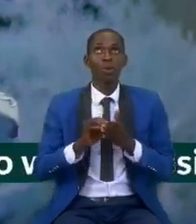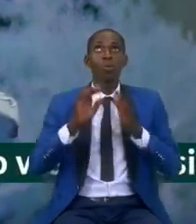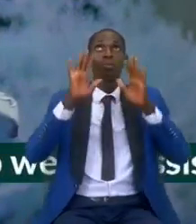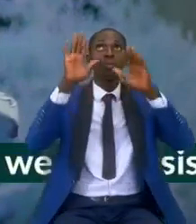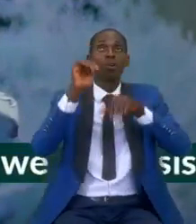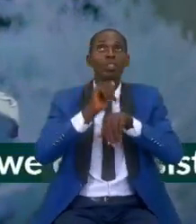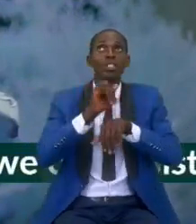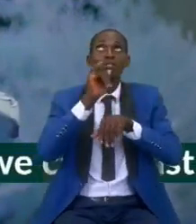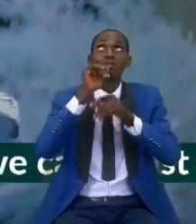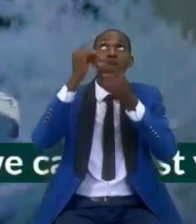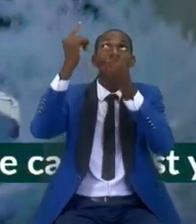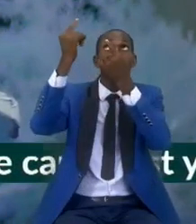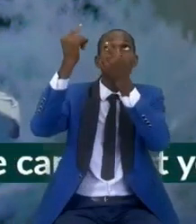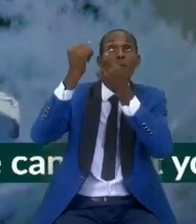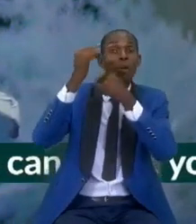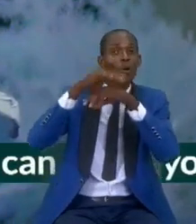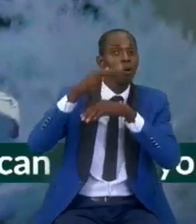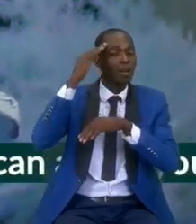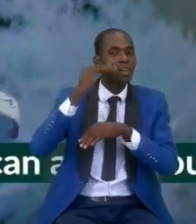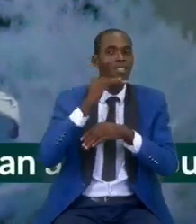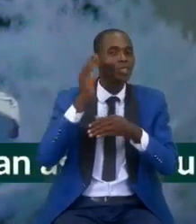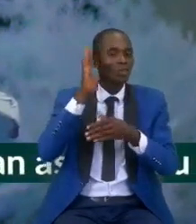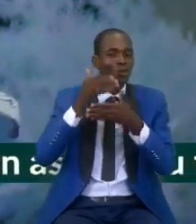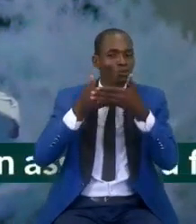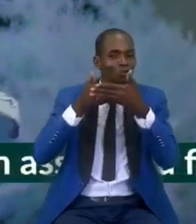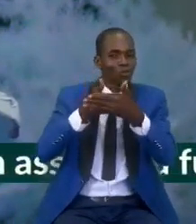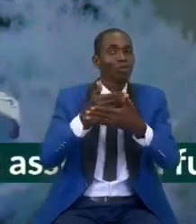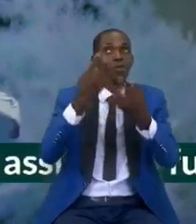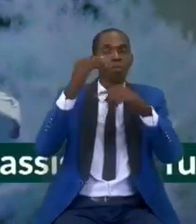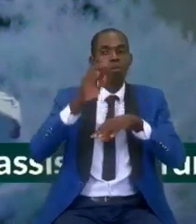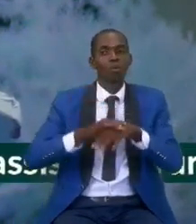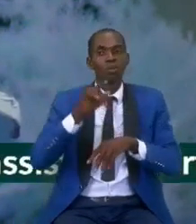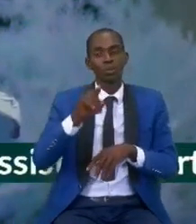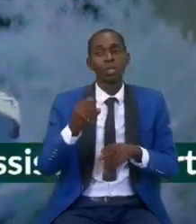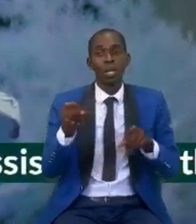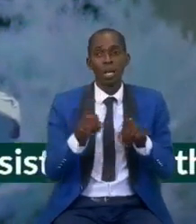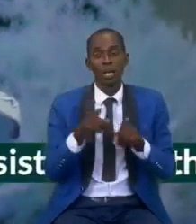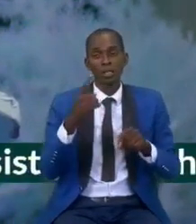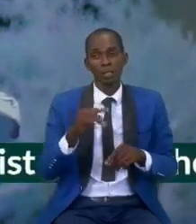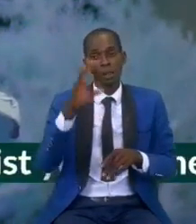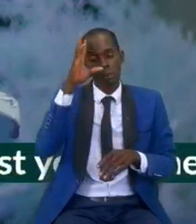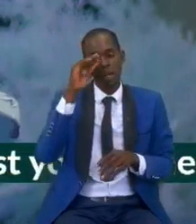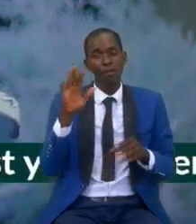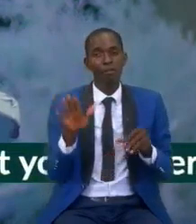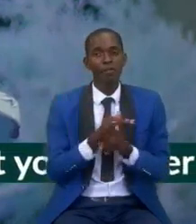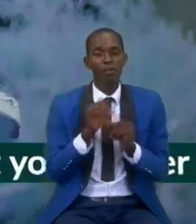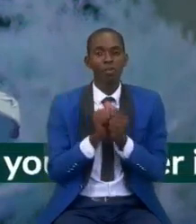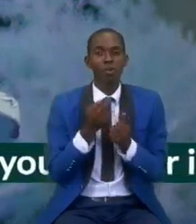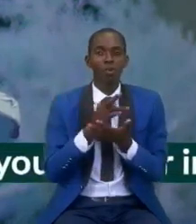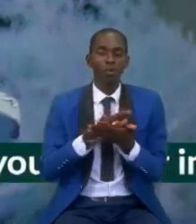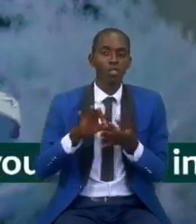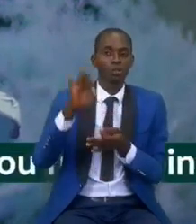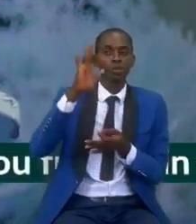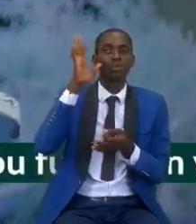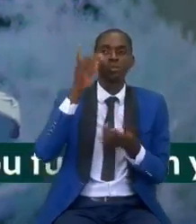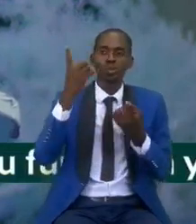As the man of God, filled with the Holy Ghost, we come forward very soon. The power of the